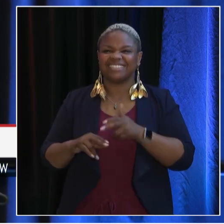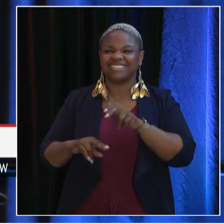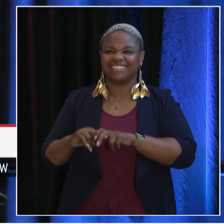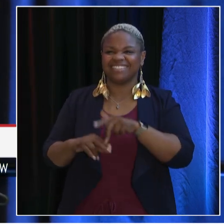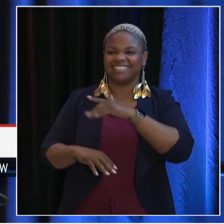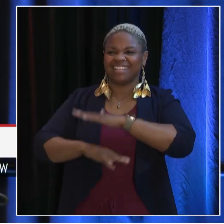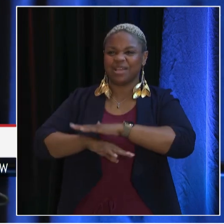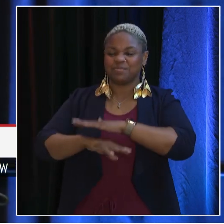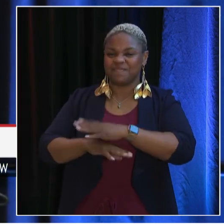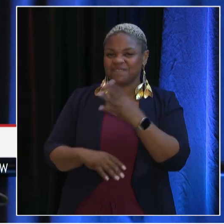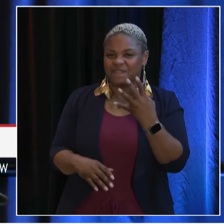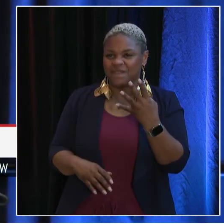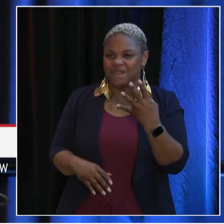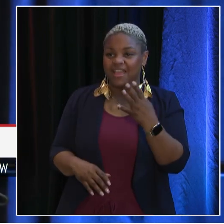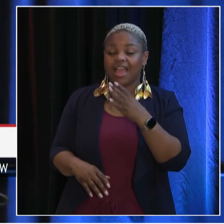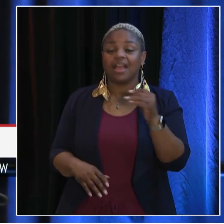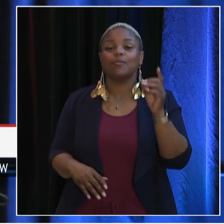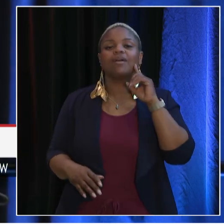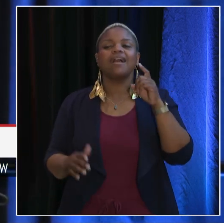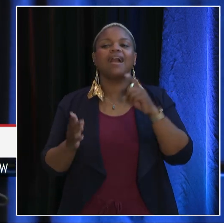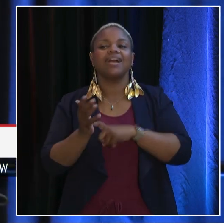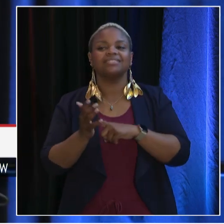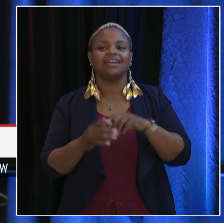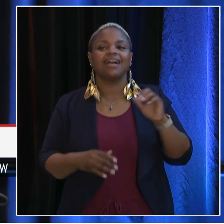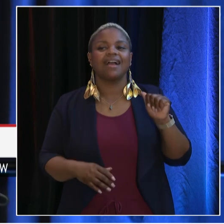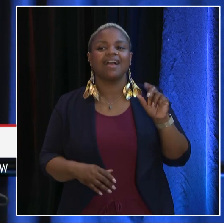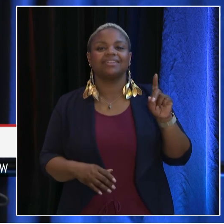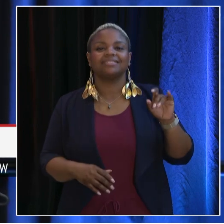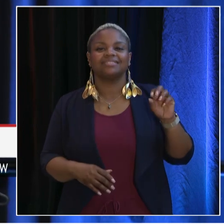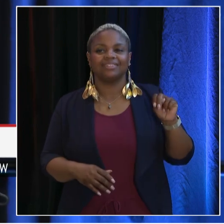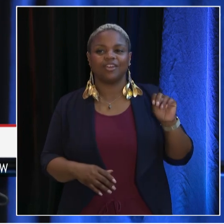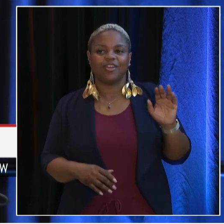of Addison Rose. Please give them a big round of applause.